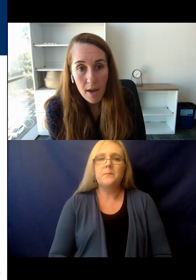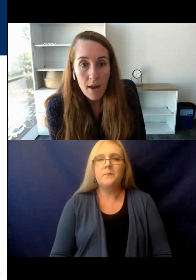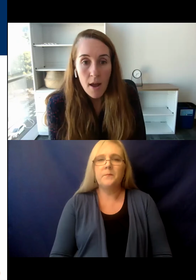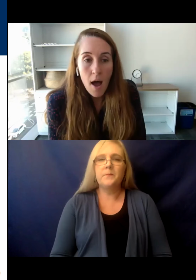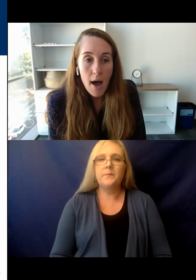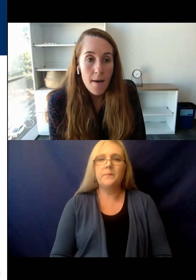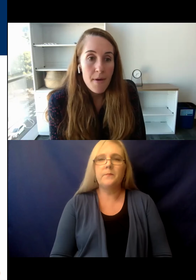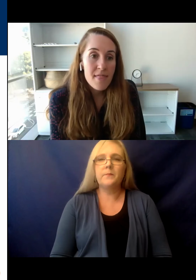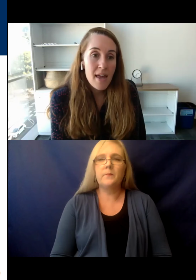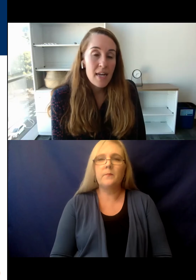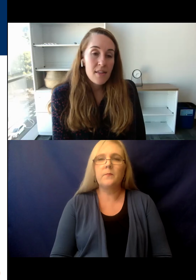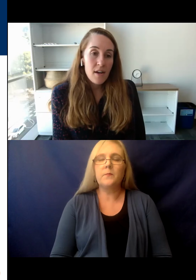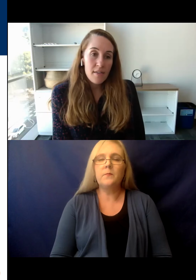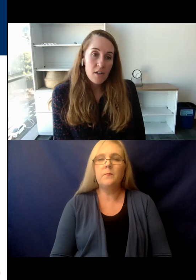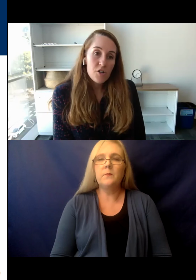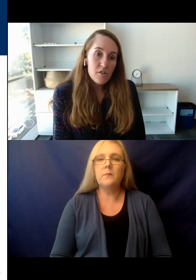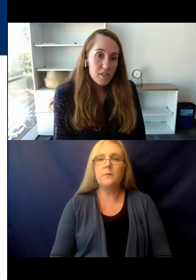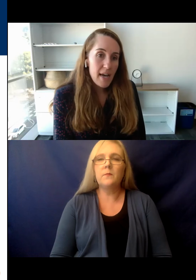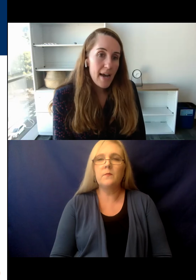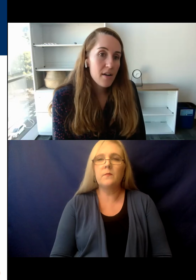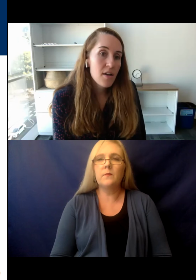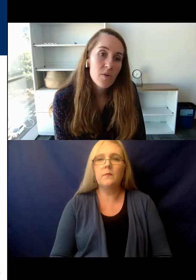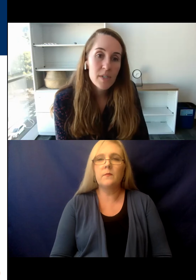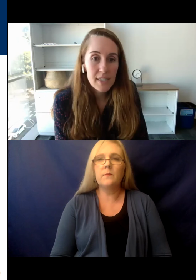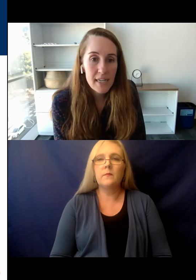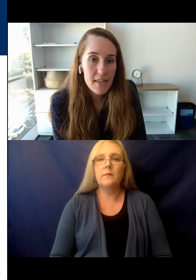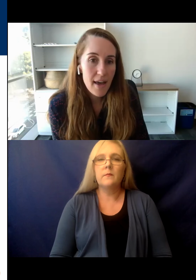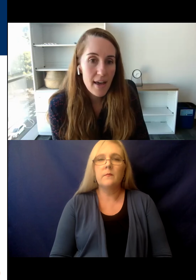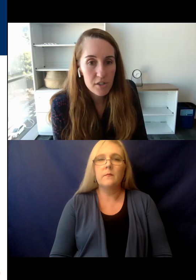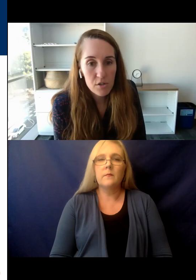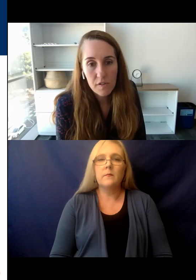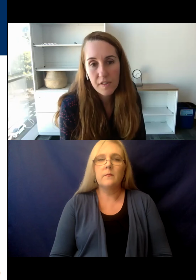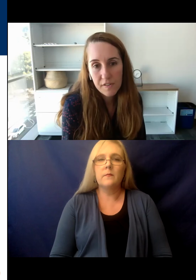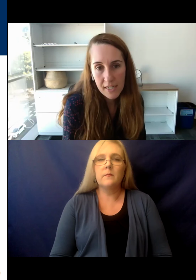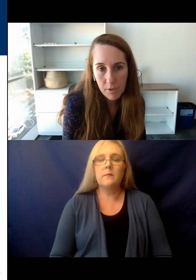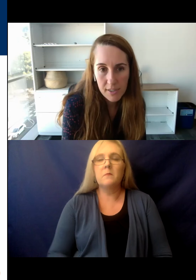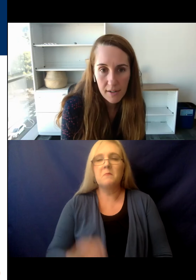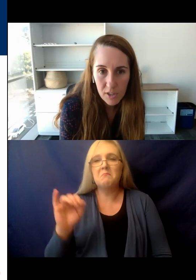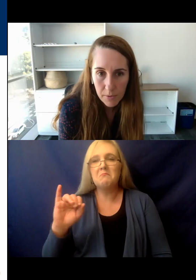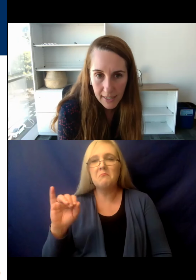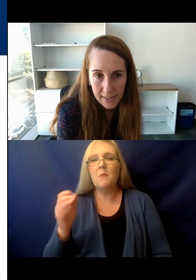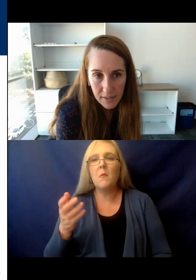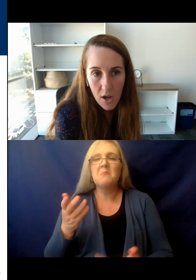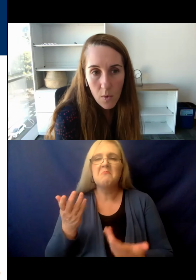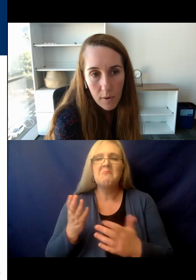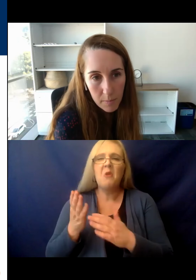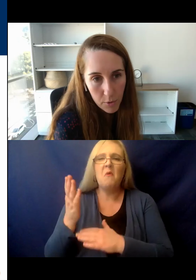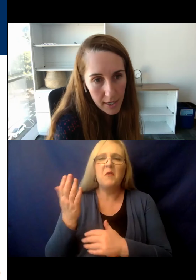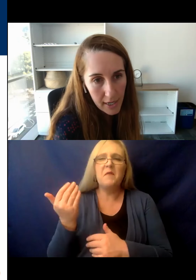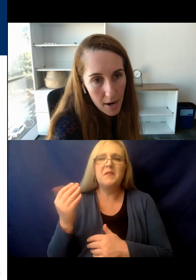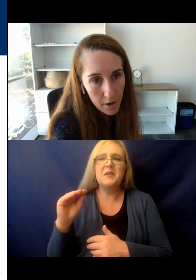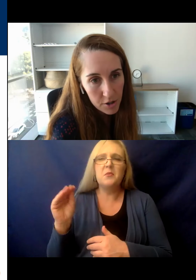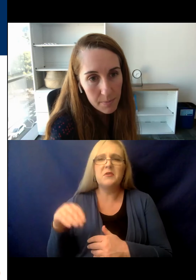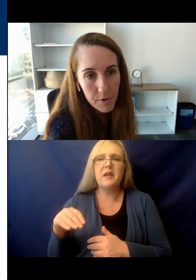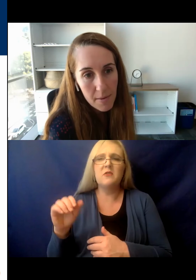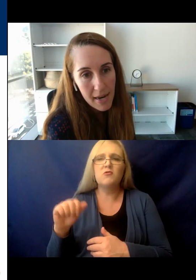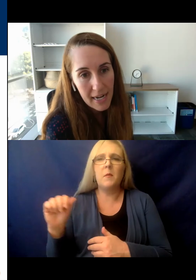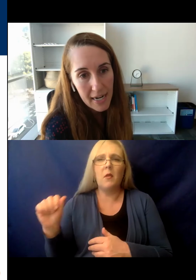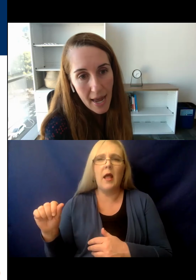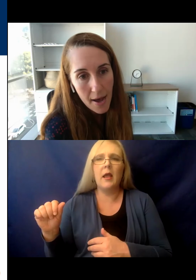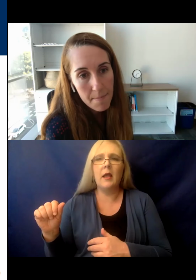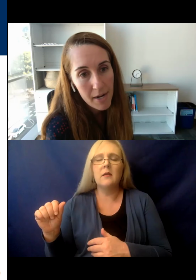system. And then on the insurer side, we see that just over 15% of AAAs were reporting a partnership